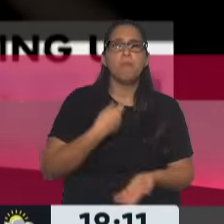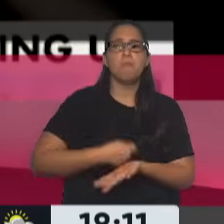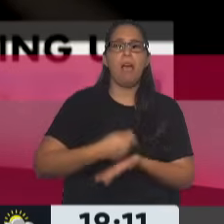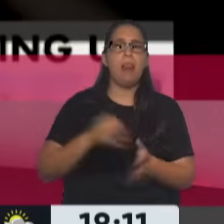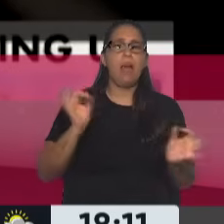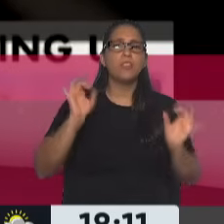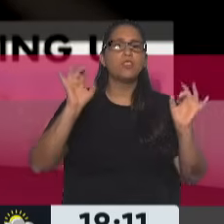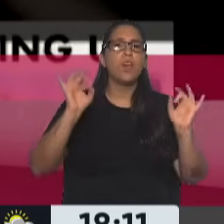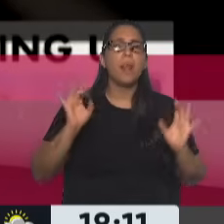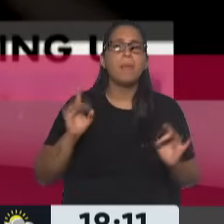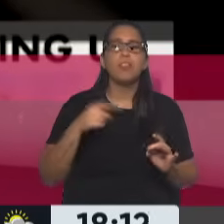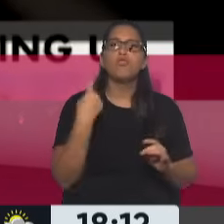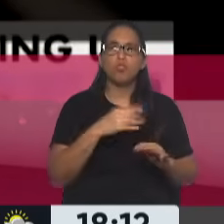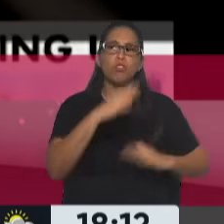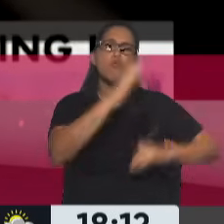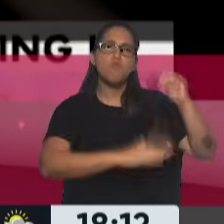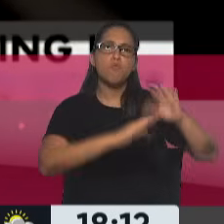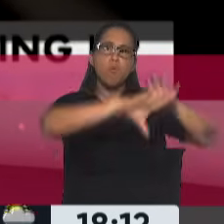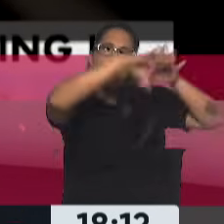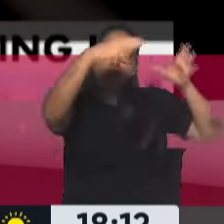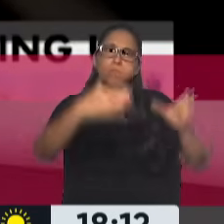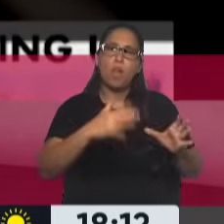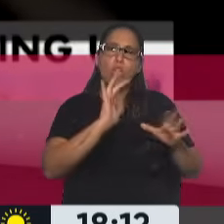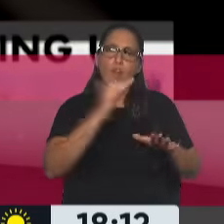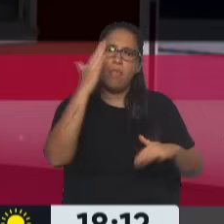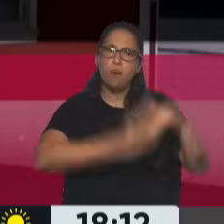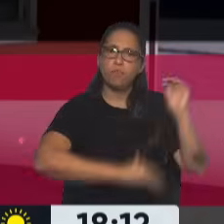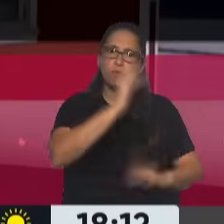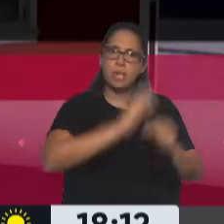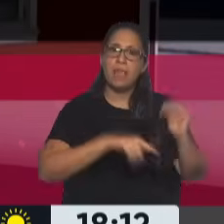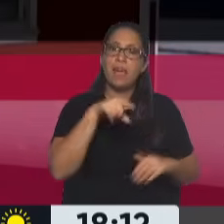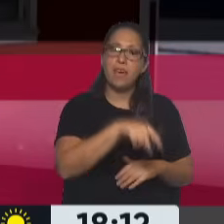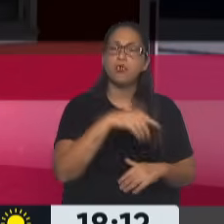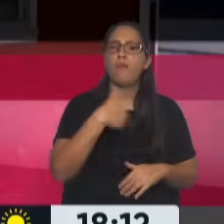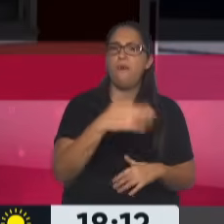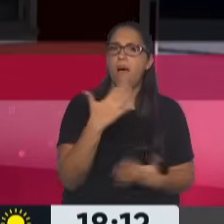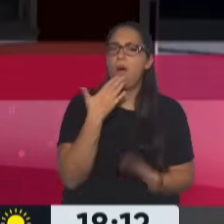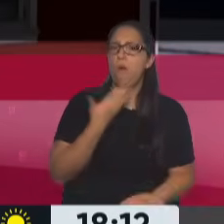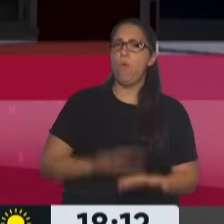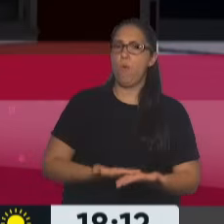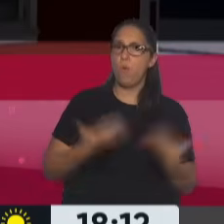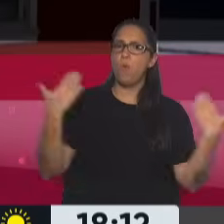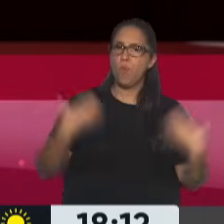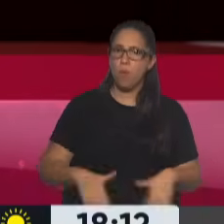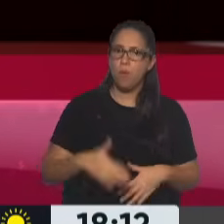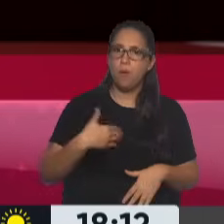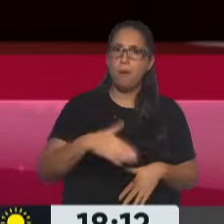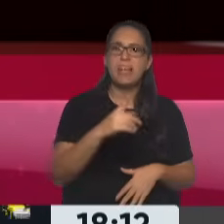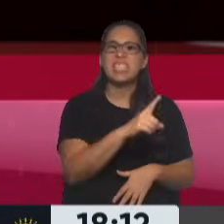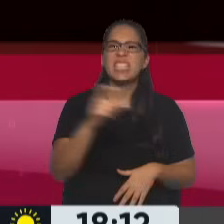fact that we are building the Golden Dome, and the Golden Dome is going to be something that's going to be very amazing. It'll